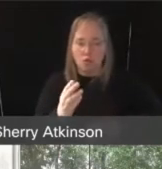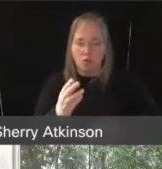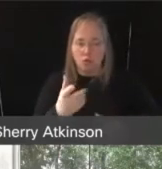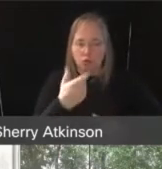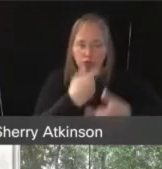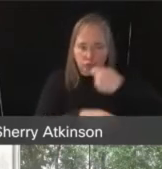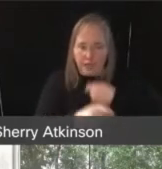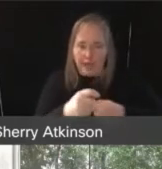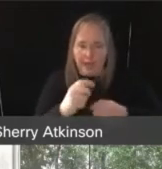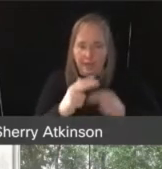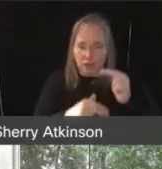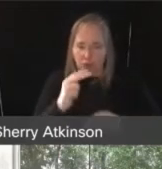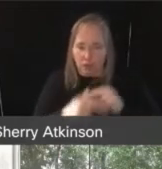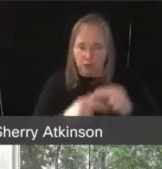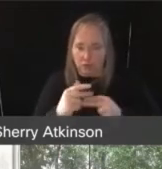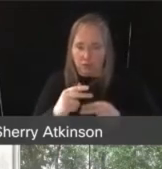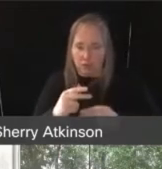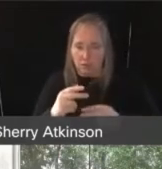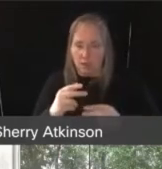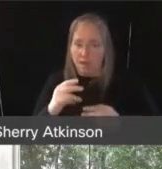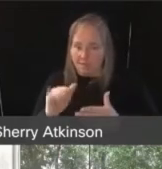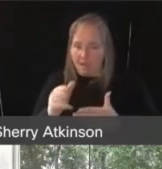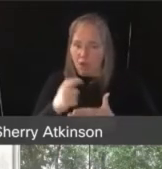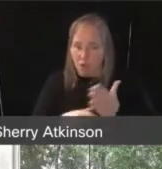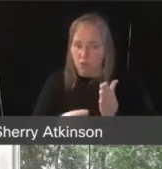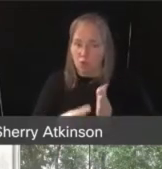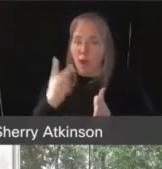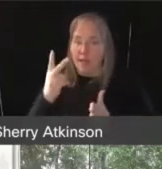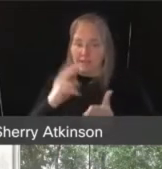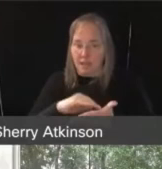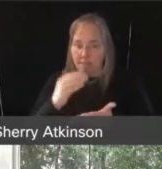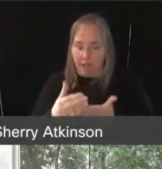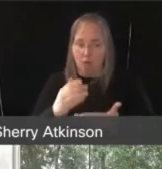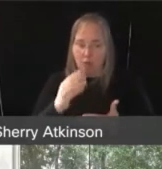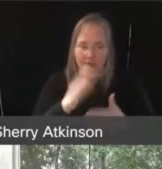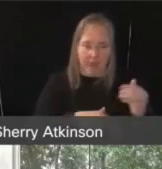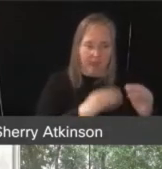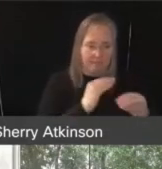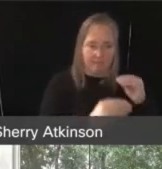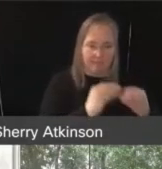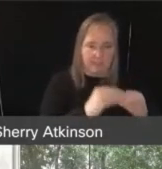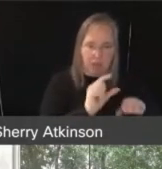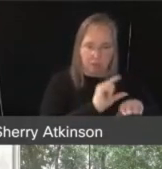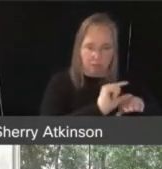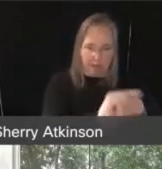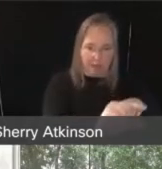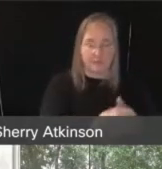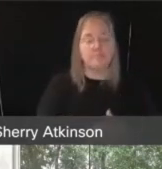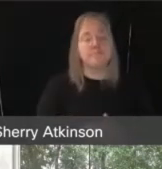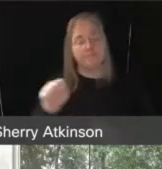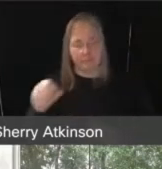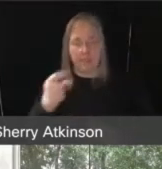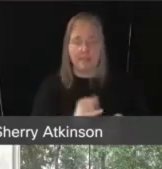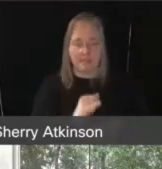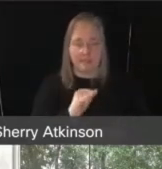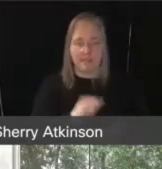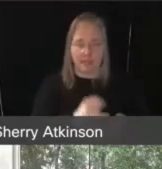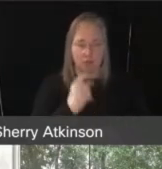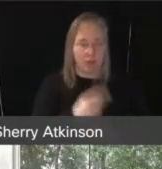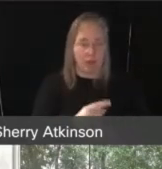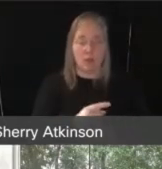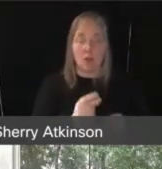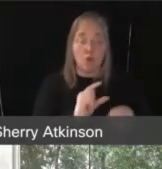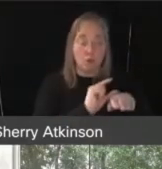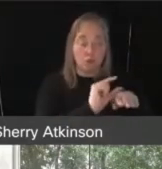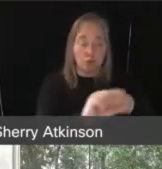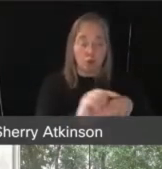patching or other fixing work? Is that true? That is true. So resurfacing is, if you